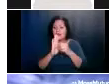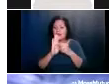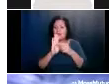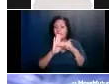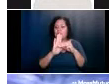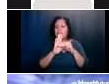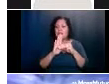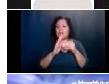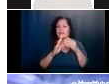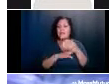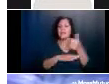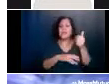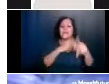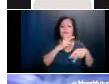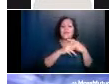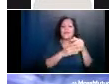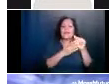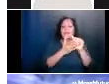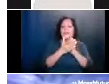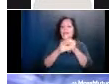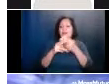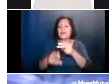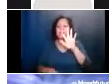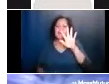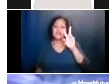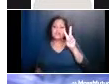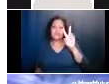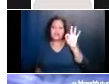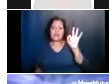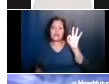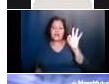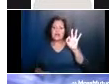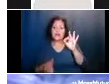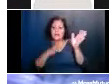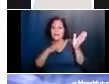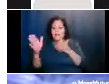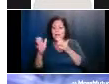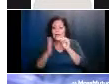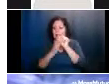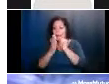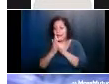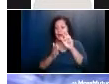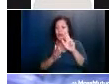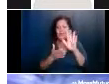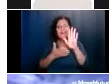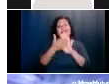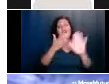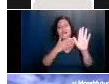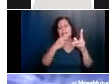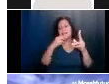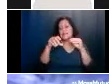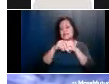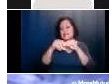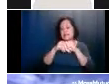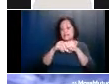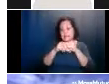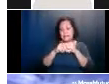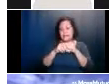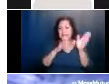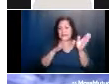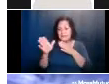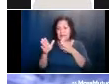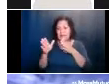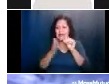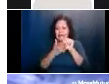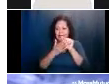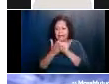type of account called a 529 plan account or a college savings plan account,